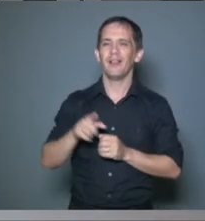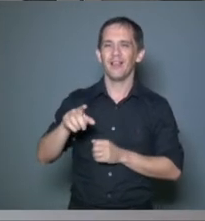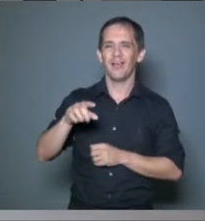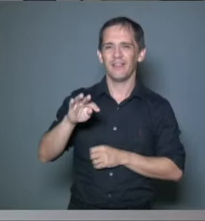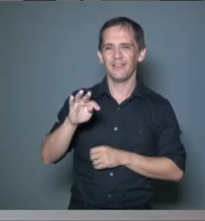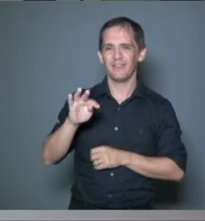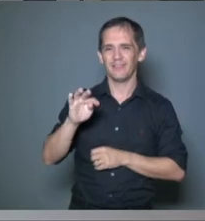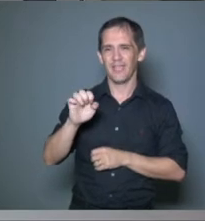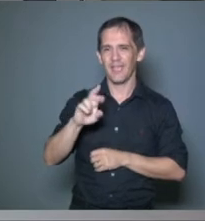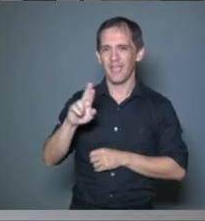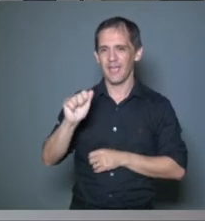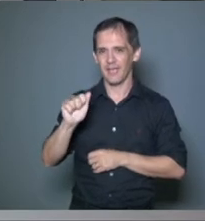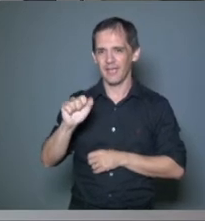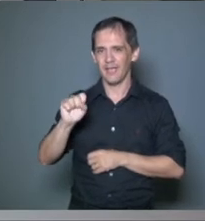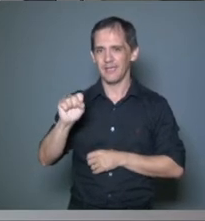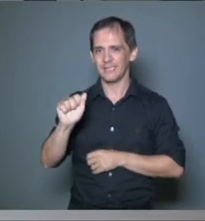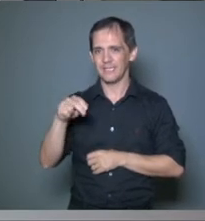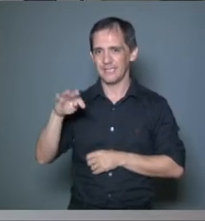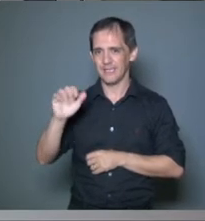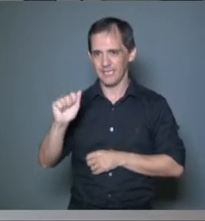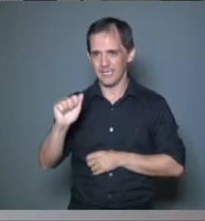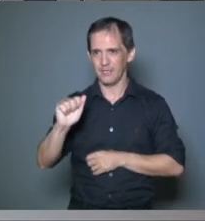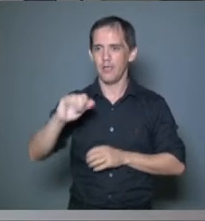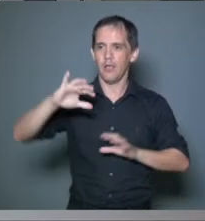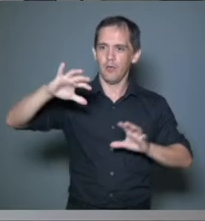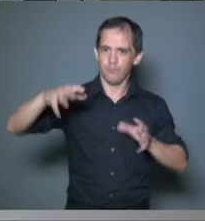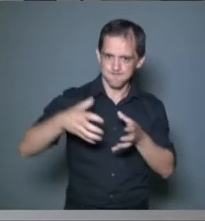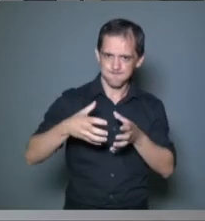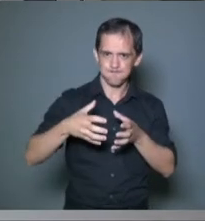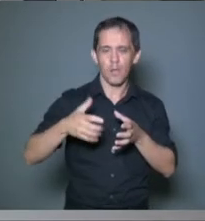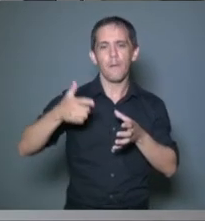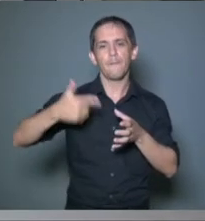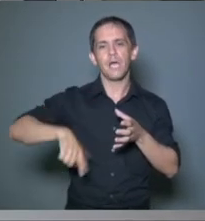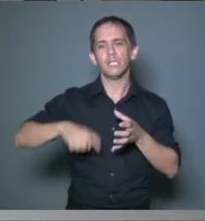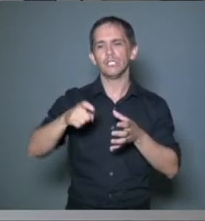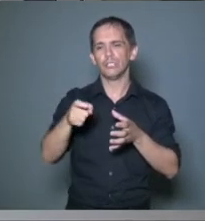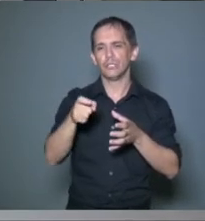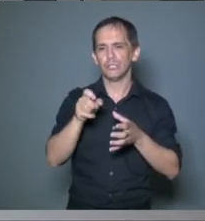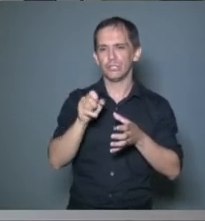transactions like you had with Terra Santa and Zingu.